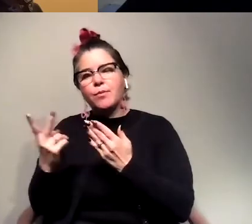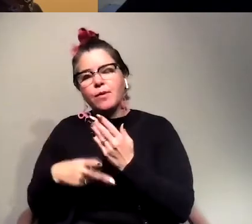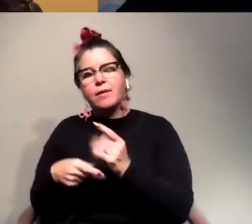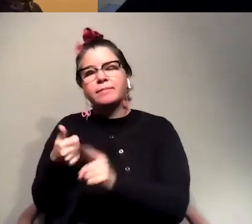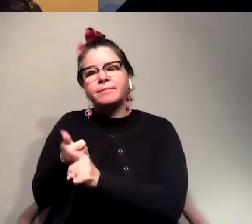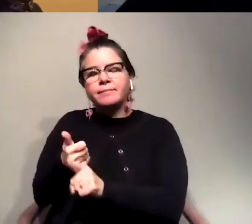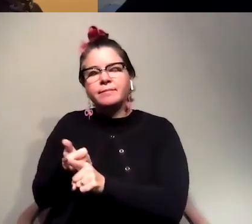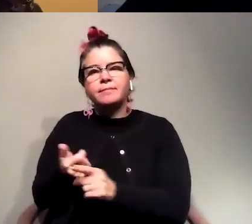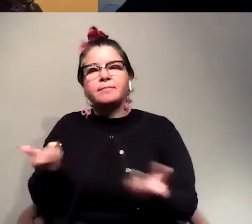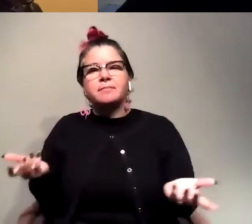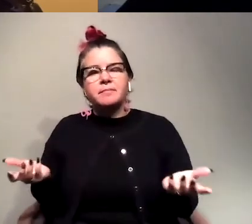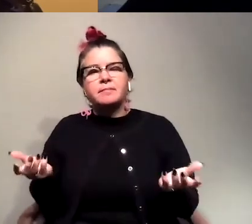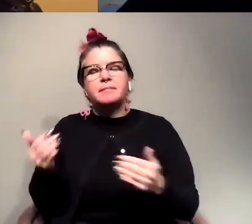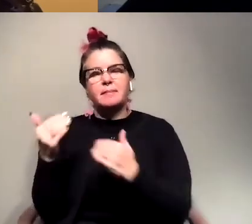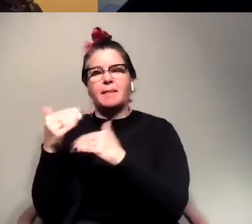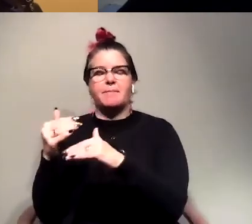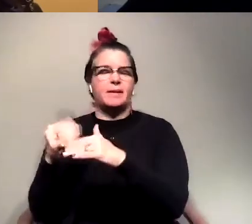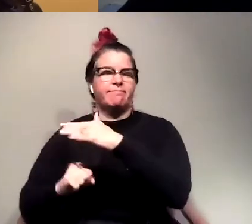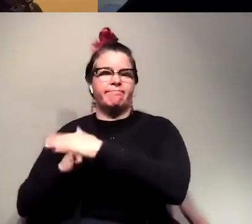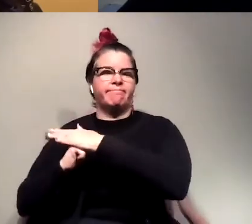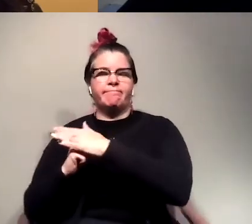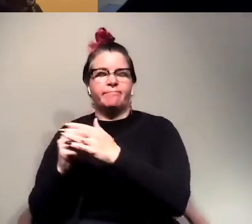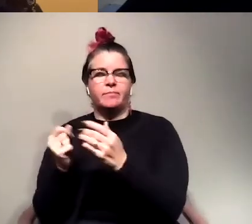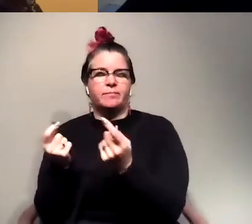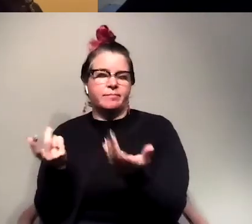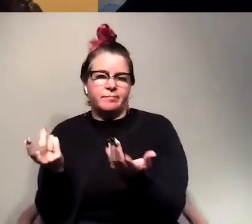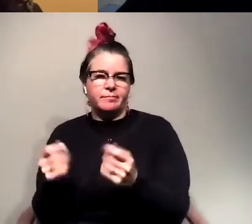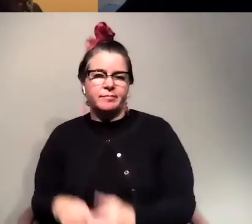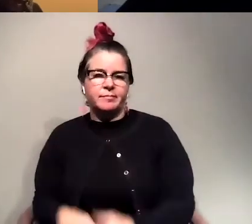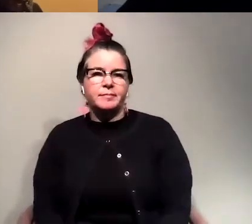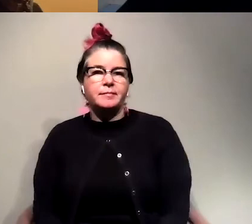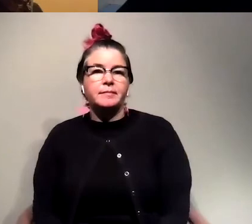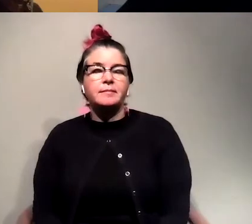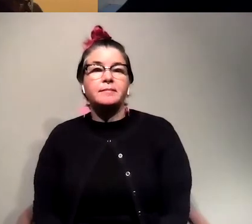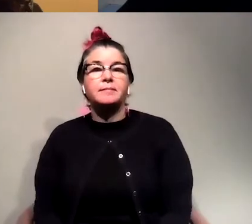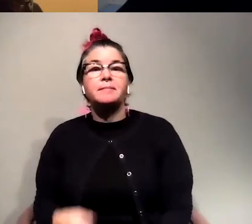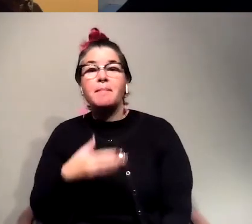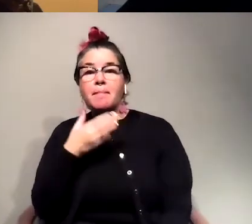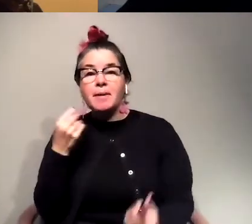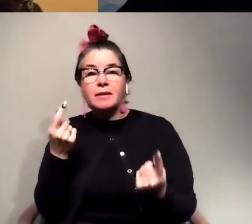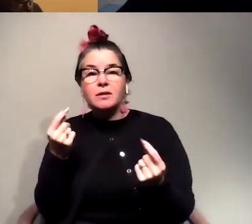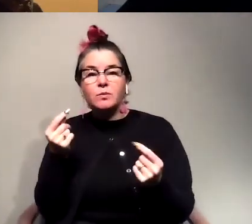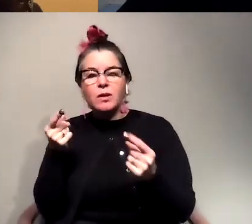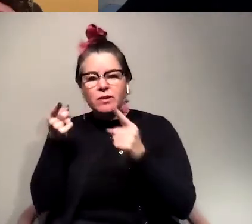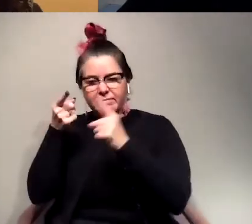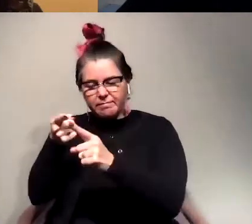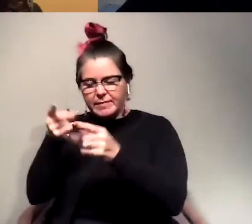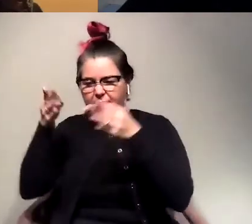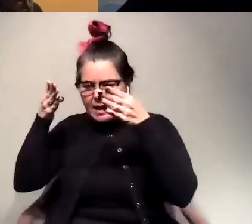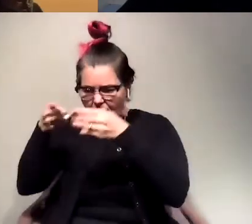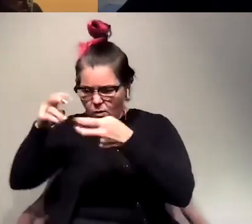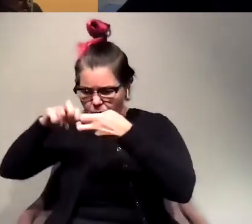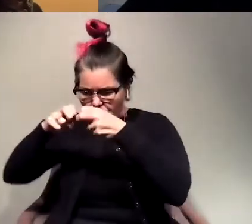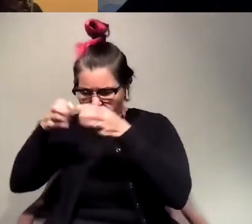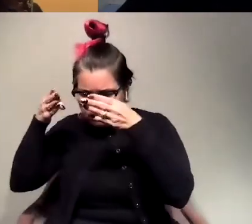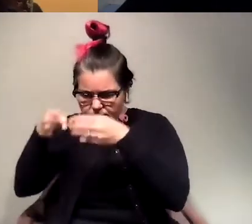are very limited in what they can do and do best at really narrow problems. Right. And so I think we'll